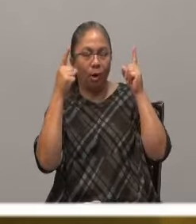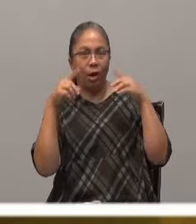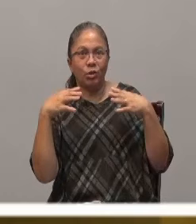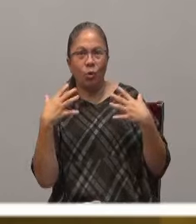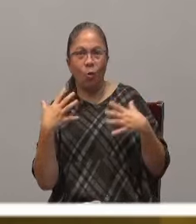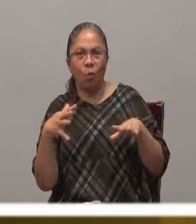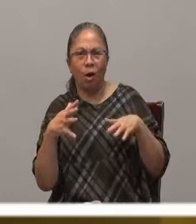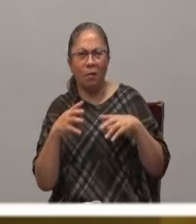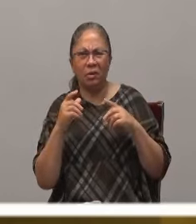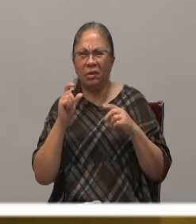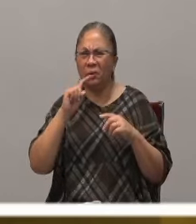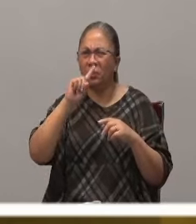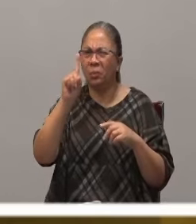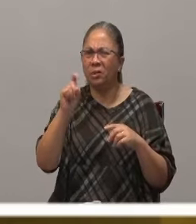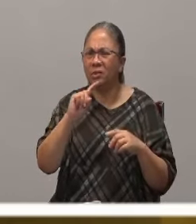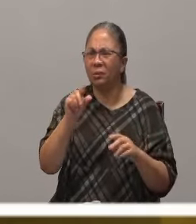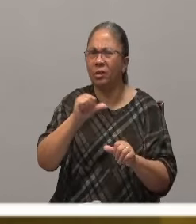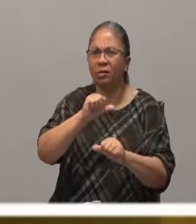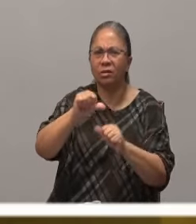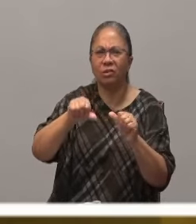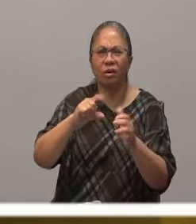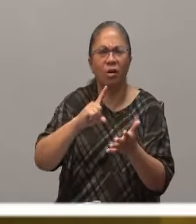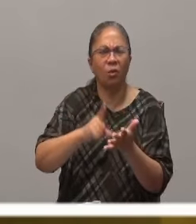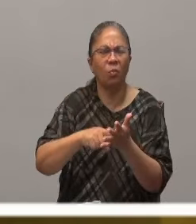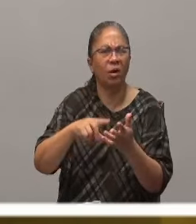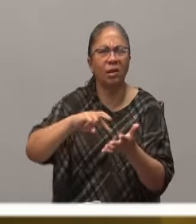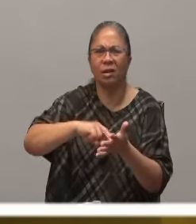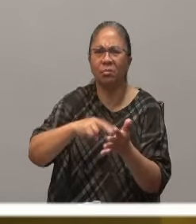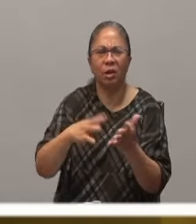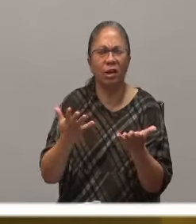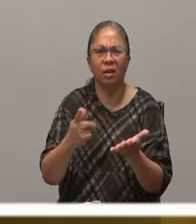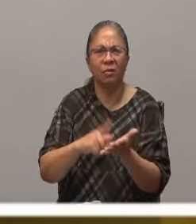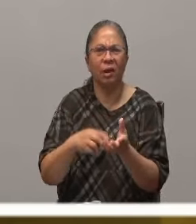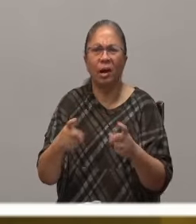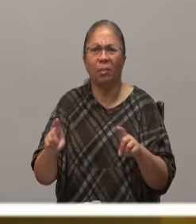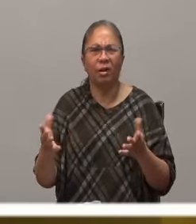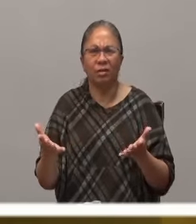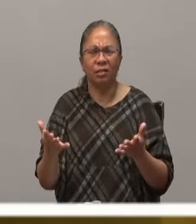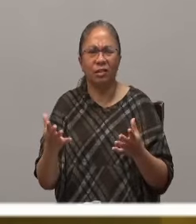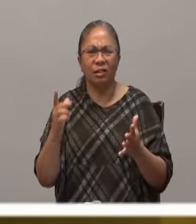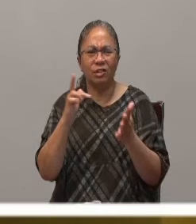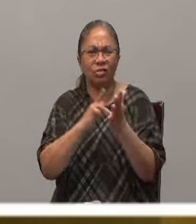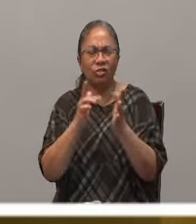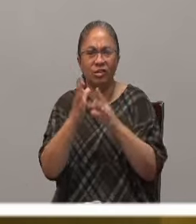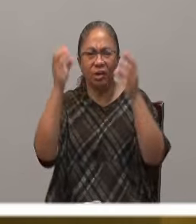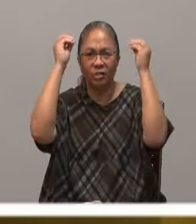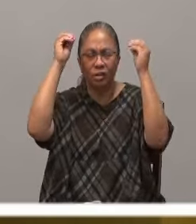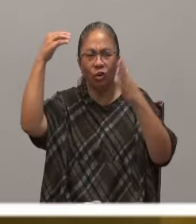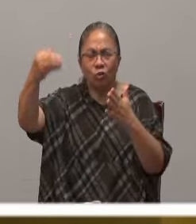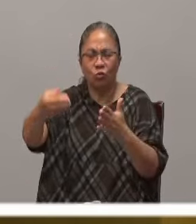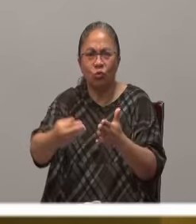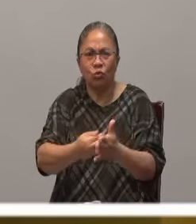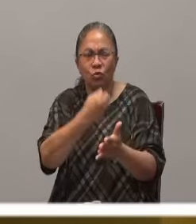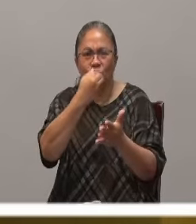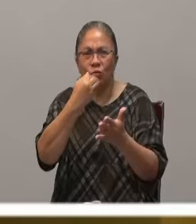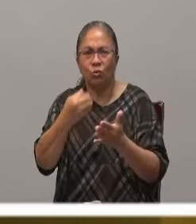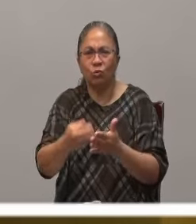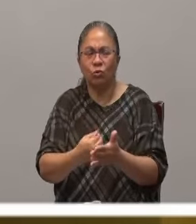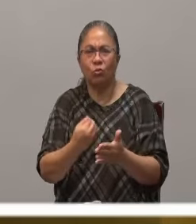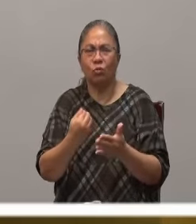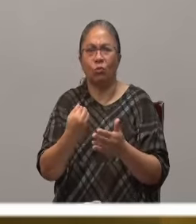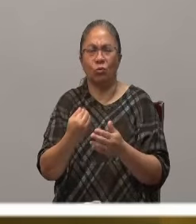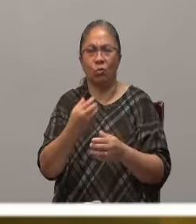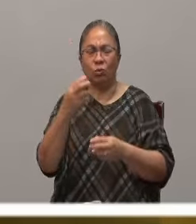they started asking each other what it all meant. "Here is a teaching that is new," they said, "and